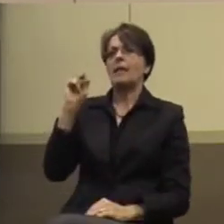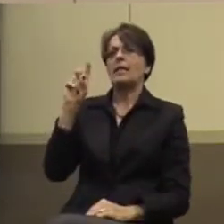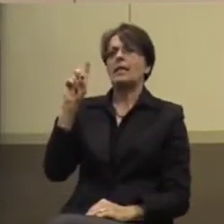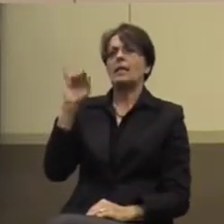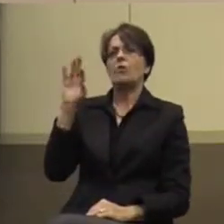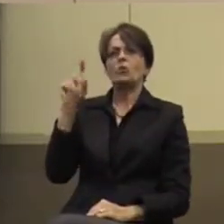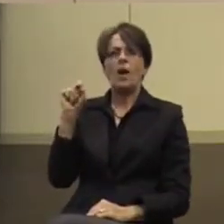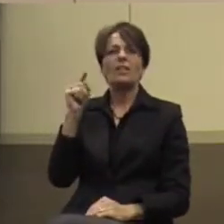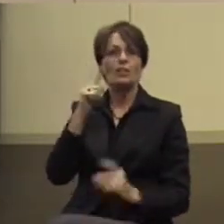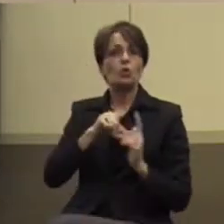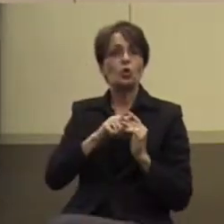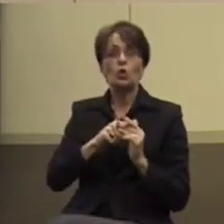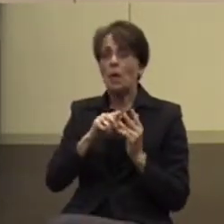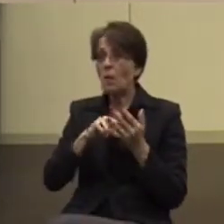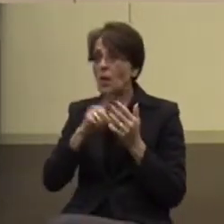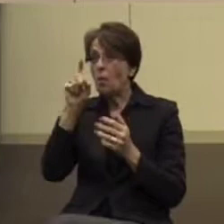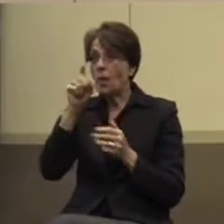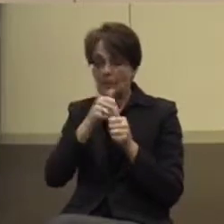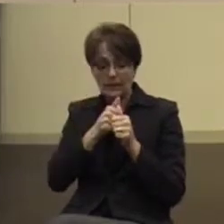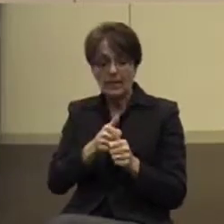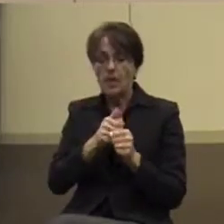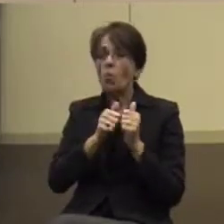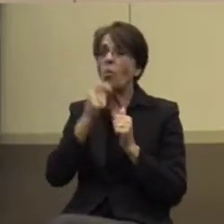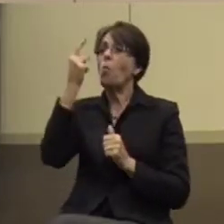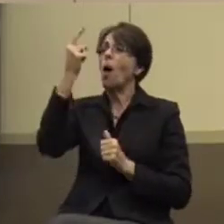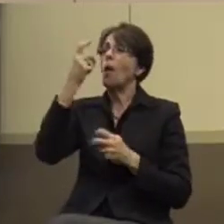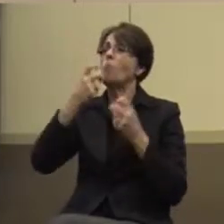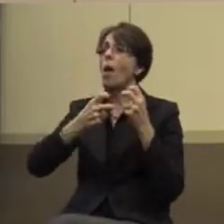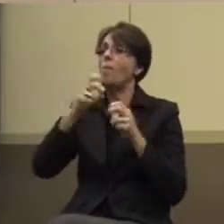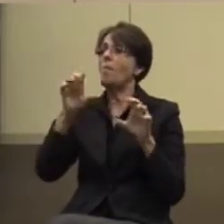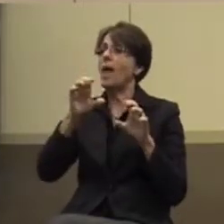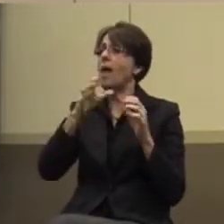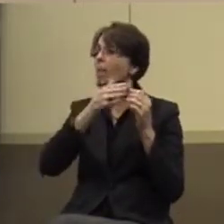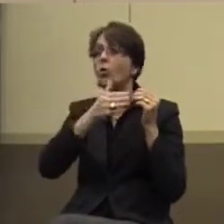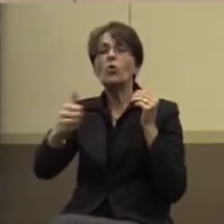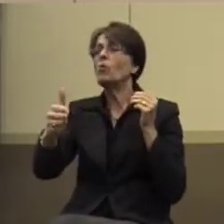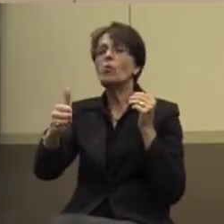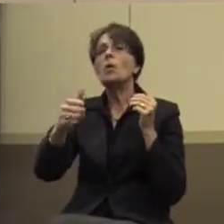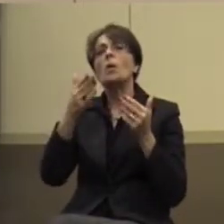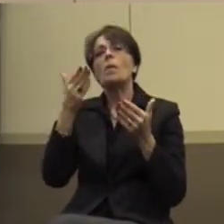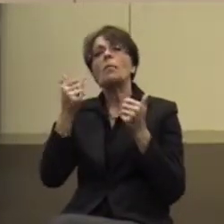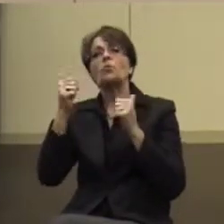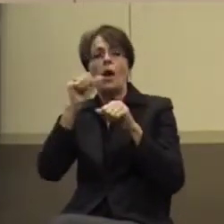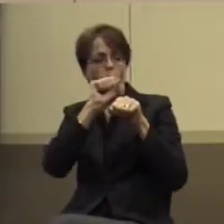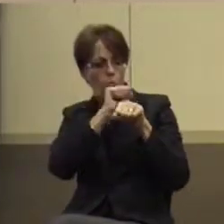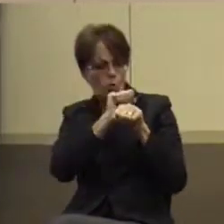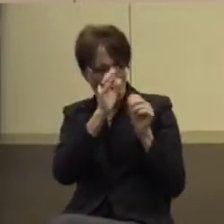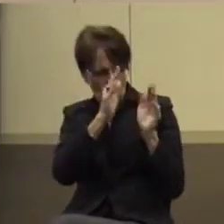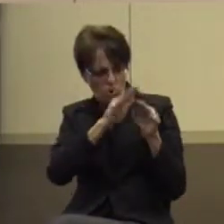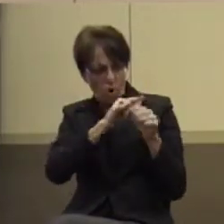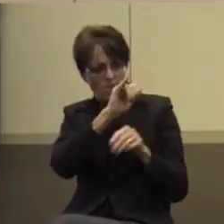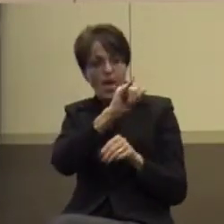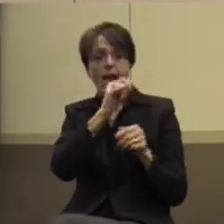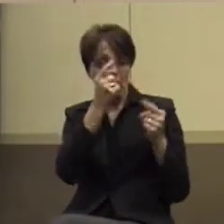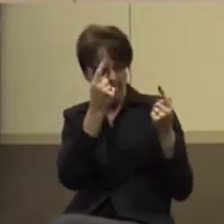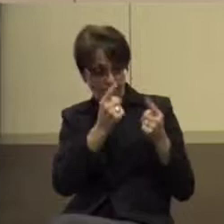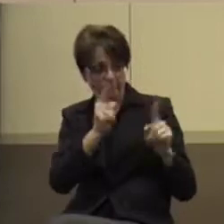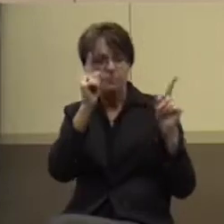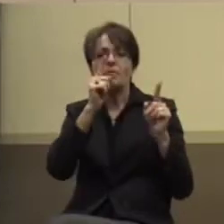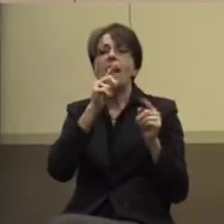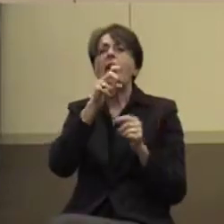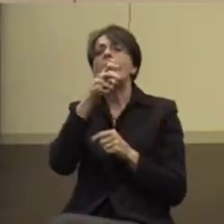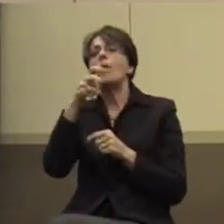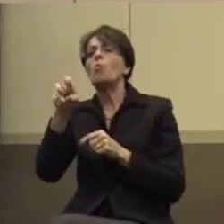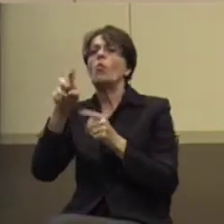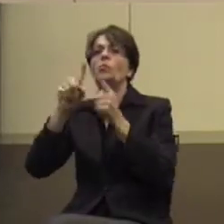again, like you guys know, it doesn't mean that you're going to stick with one problem behavior and that's going to be it forever. You may want to try to work on that, and once you get success in that